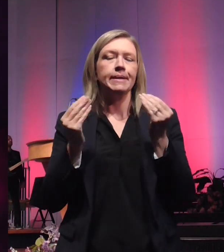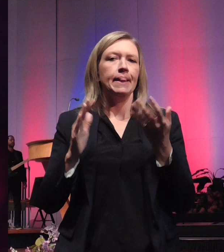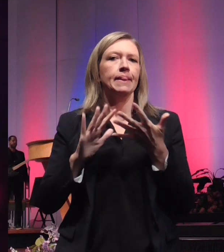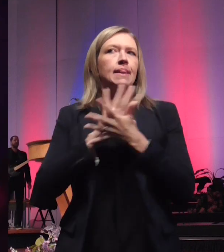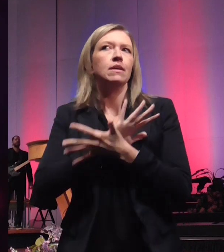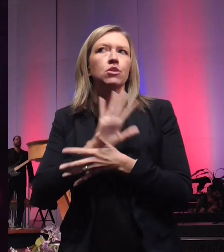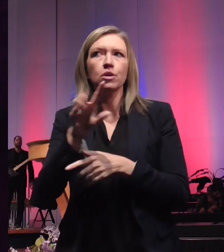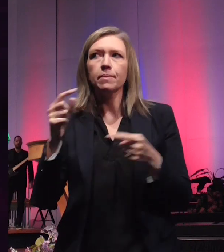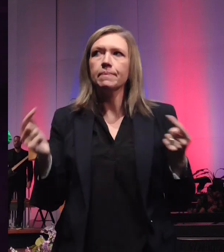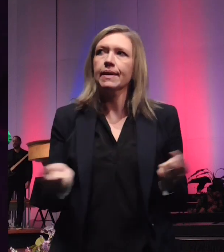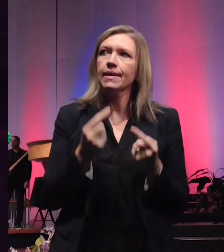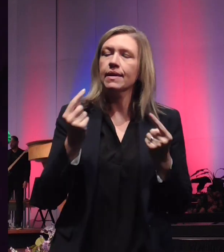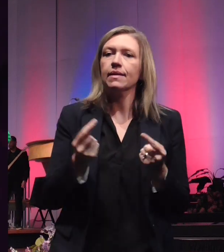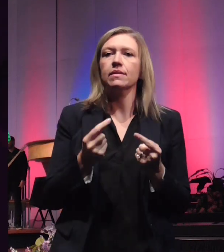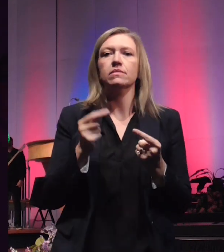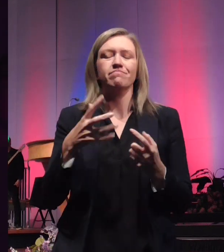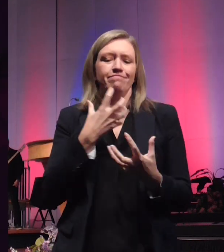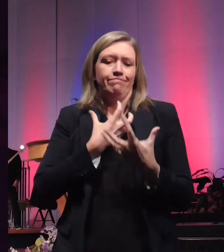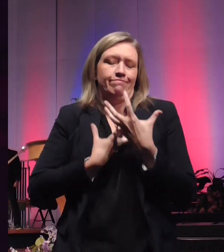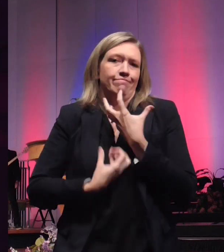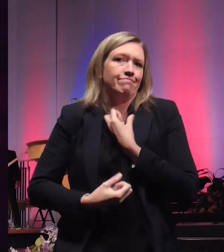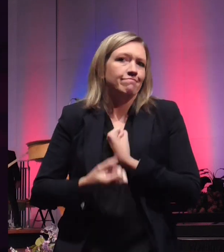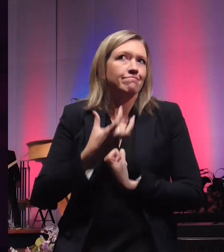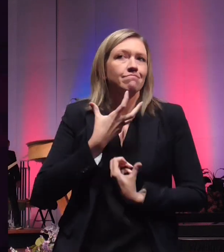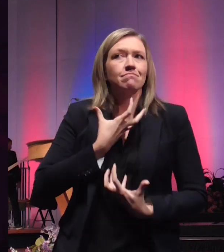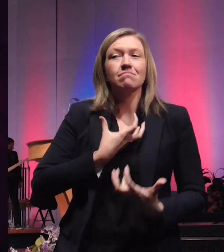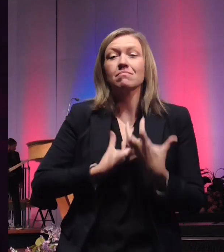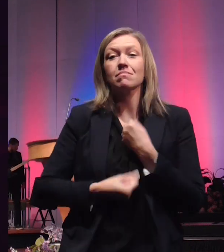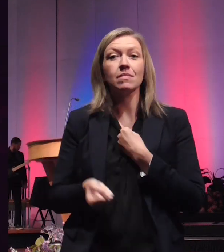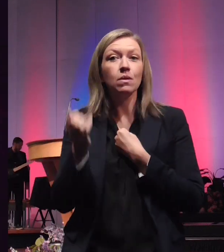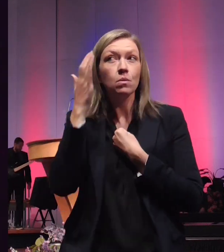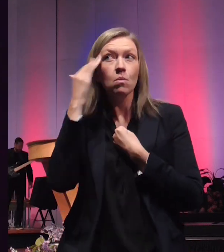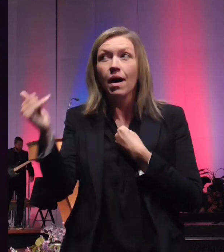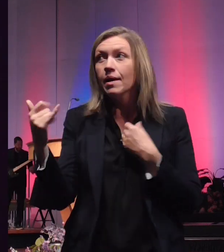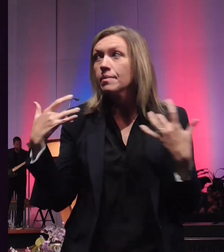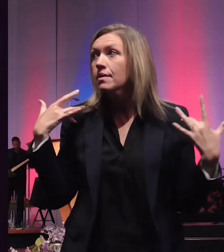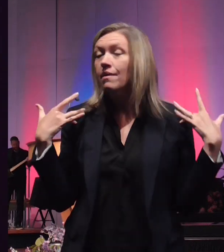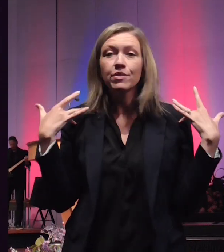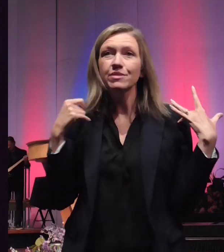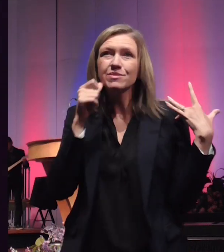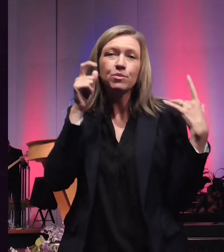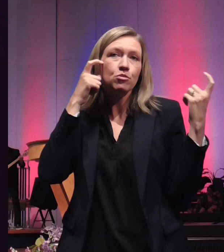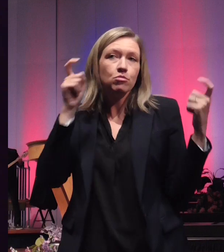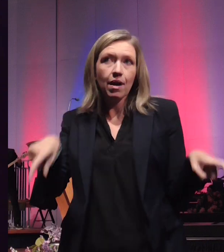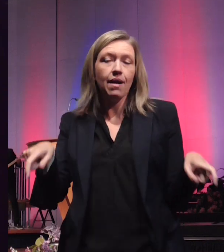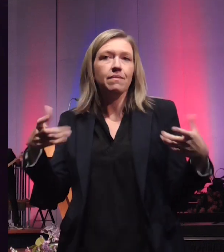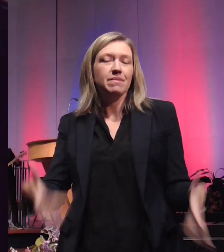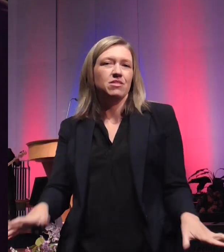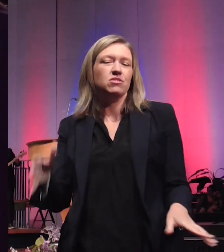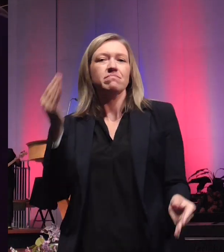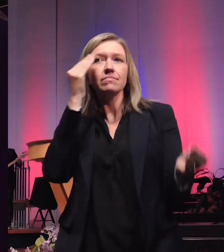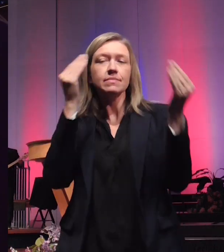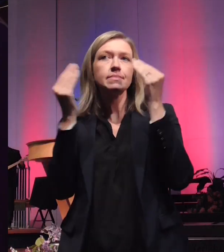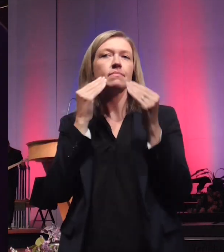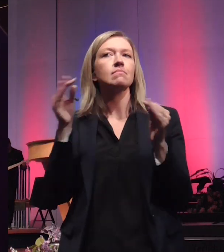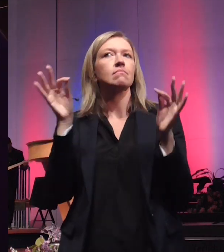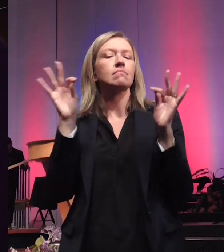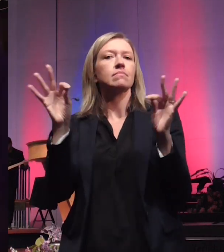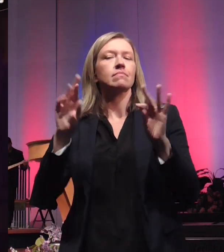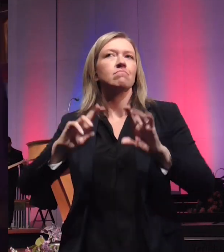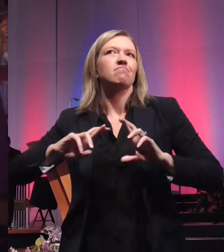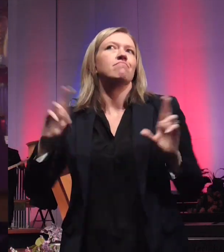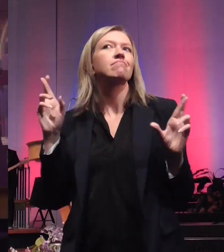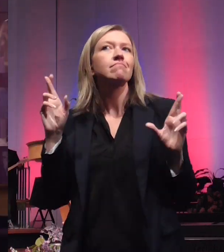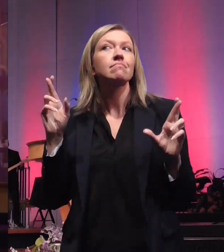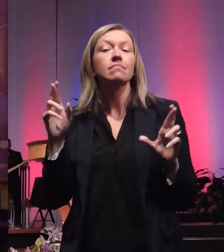pain and cut her woes away. 'Cause cover girls don't cry after their face is